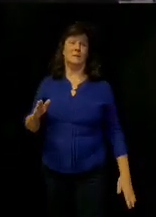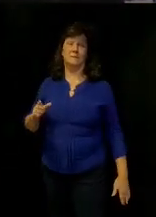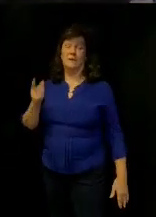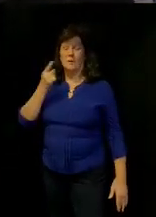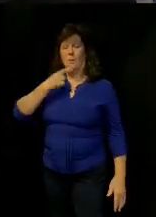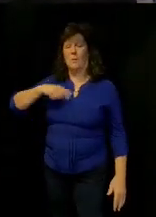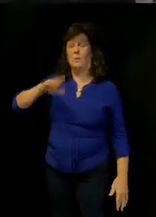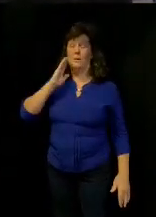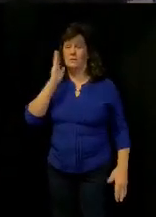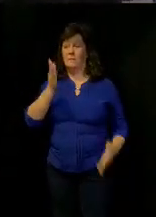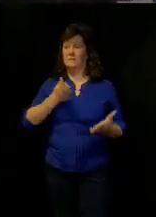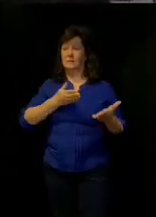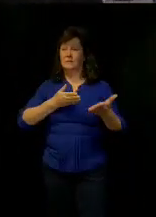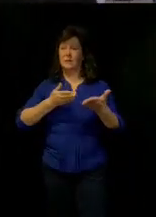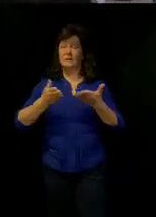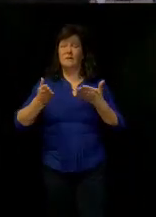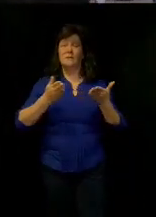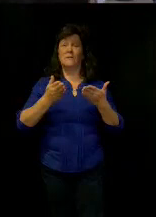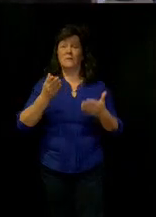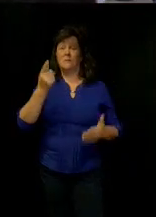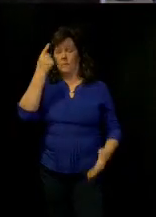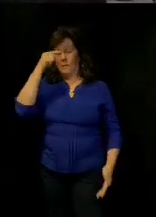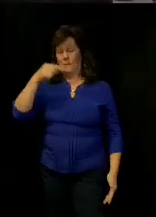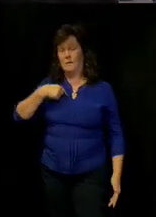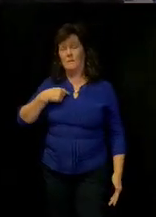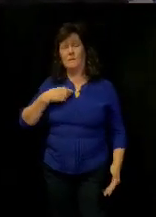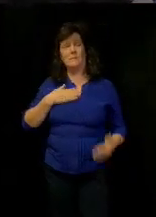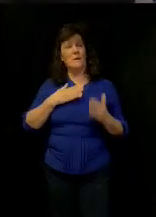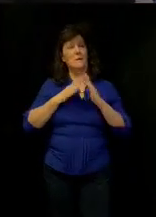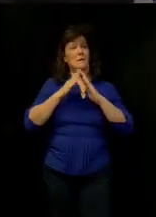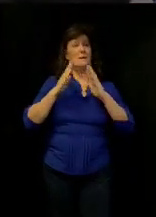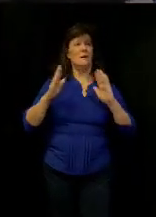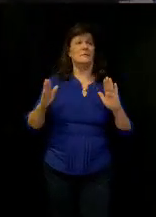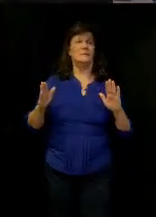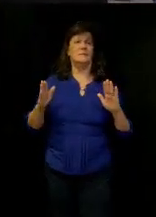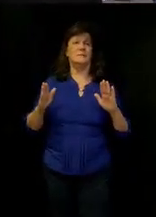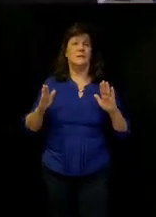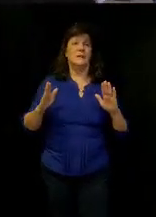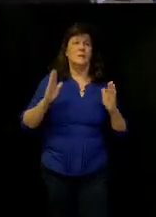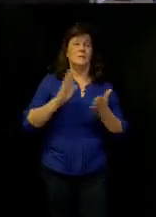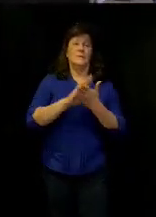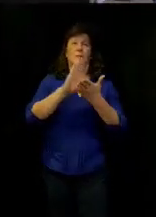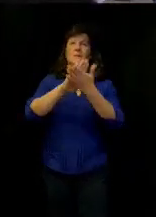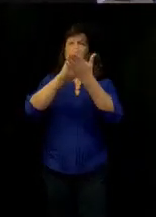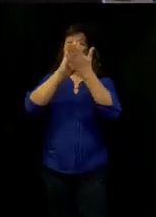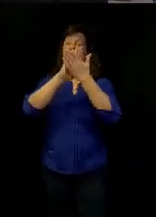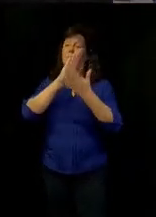house. We're going to serve you. For me and my house. Come on.